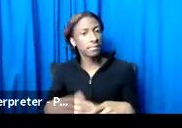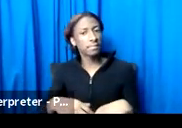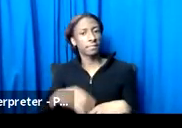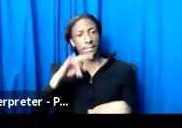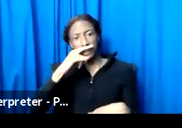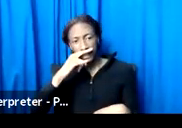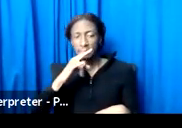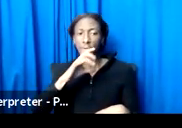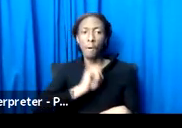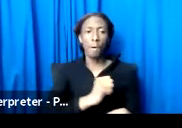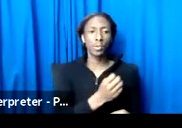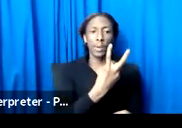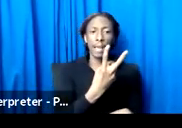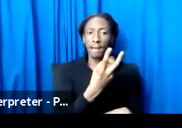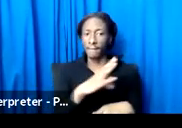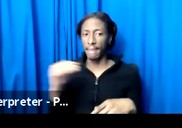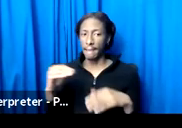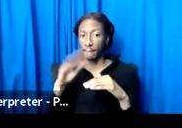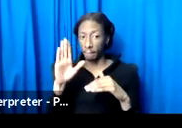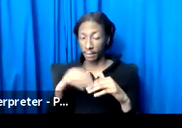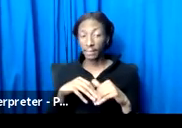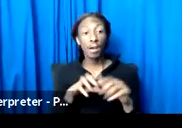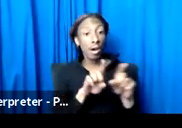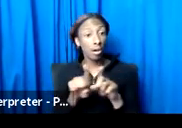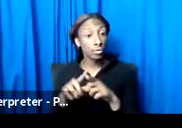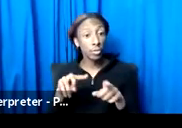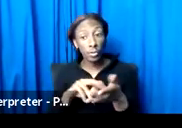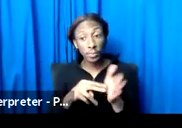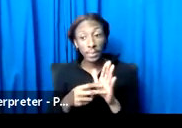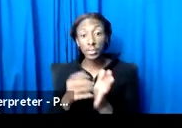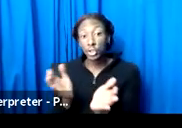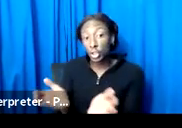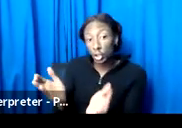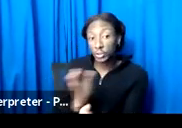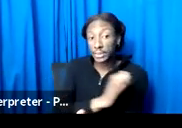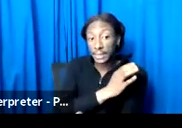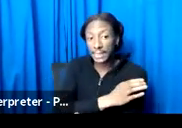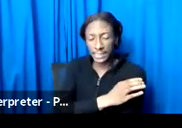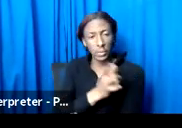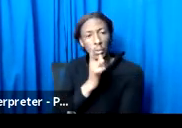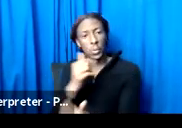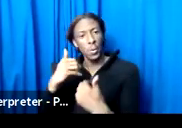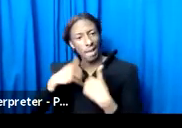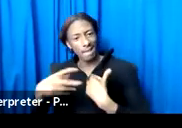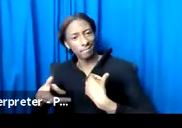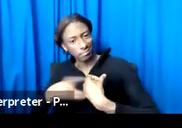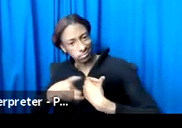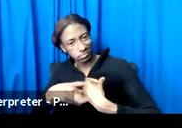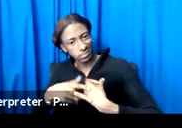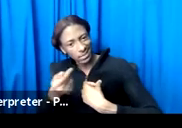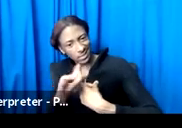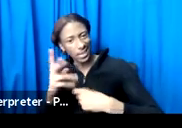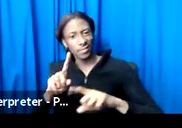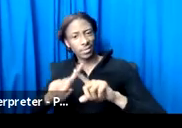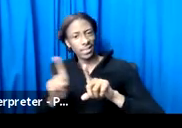children 12 and older. This also means encouraging clinics that maintain a stock of multiple vaccine products